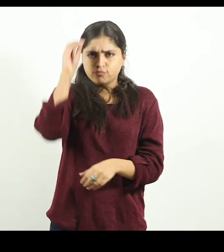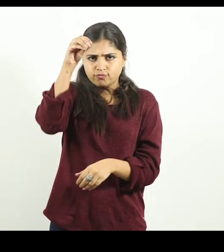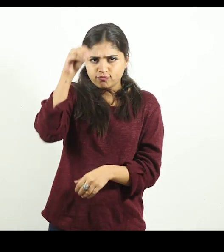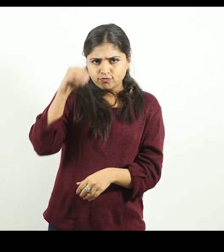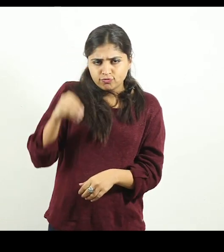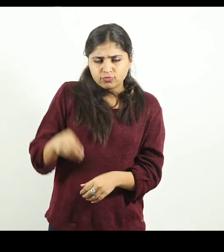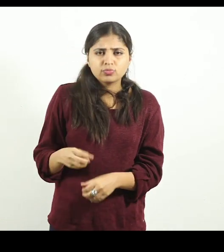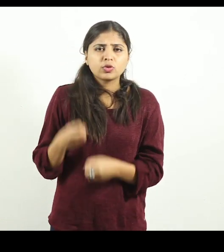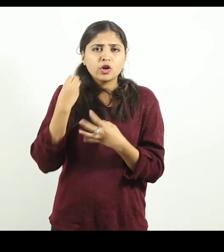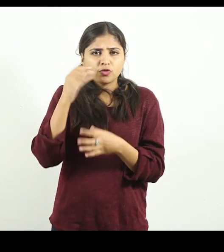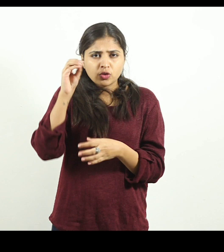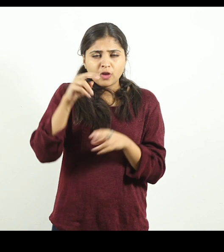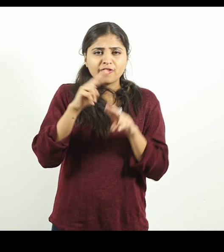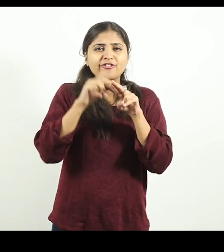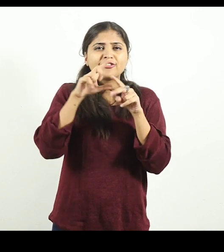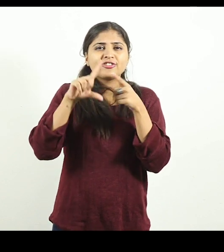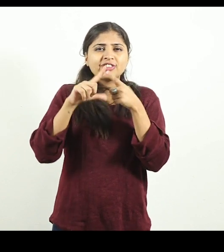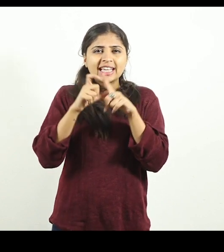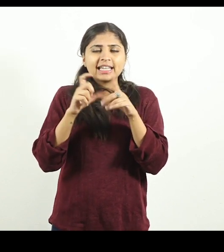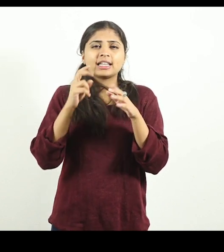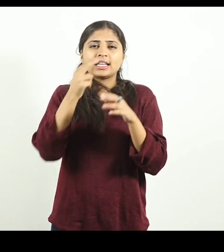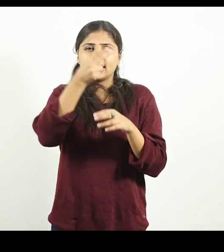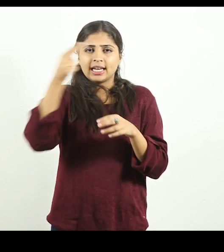Fill out the details in the field name